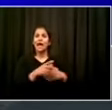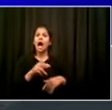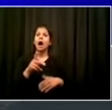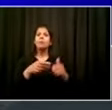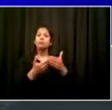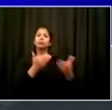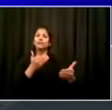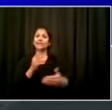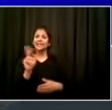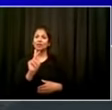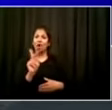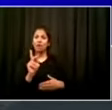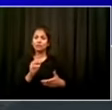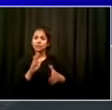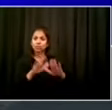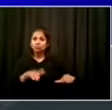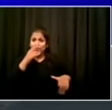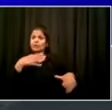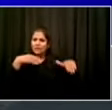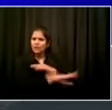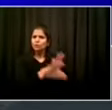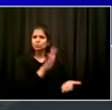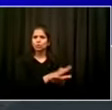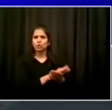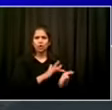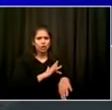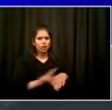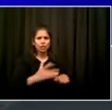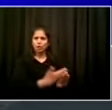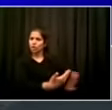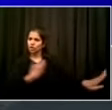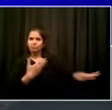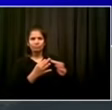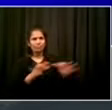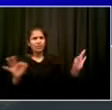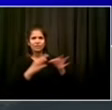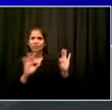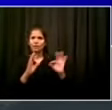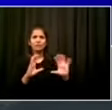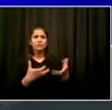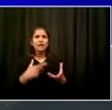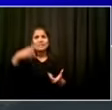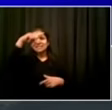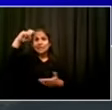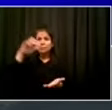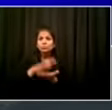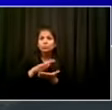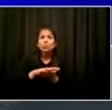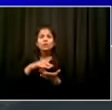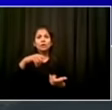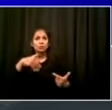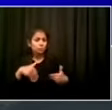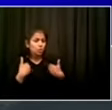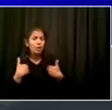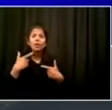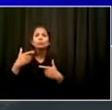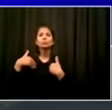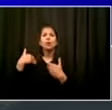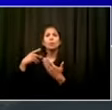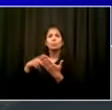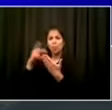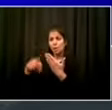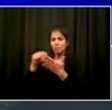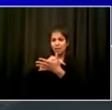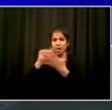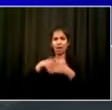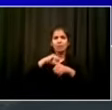which has been roiled this year by the coronavirus. We need to do a lot more for our young people. At the time of my State of the City address